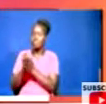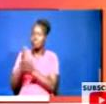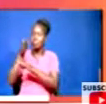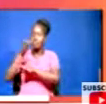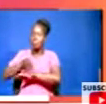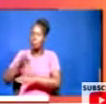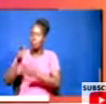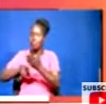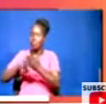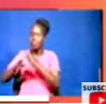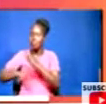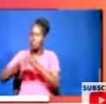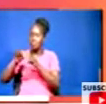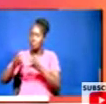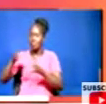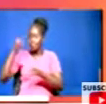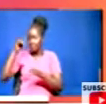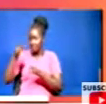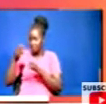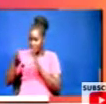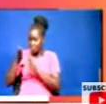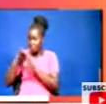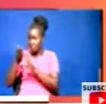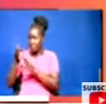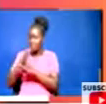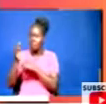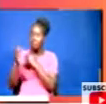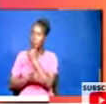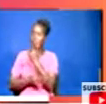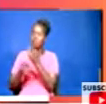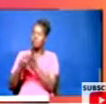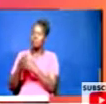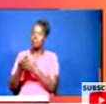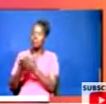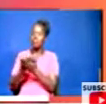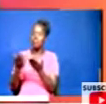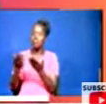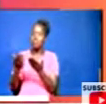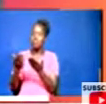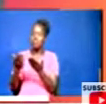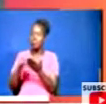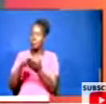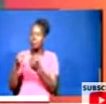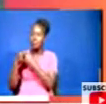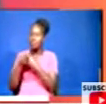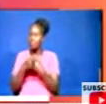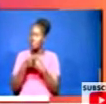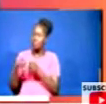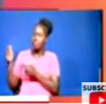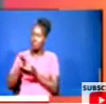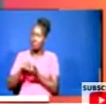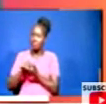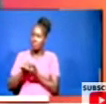can find a market for immediately before they go bad, then it means that there will be another challenge altogether. Mm-hmm. And